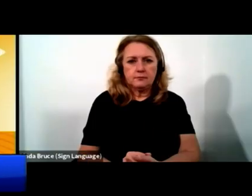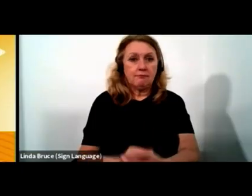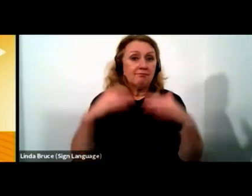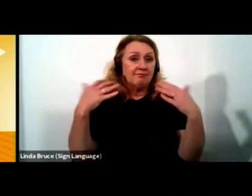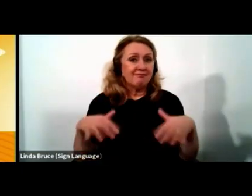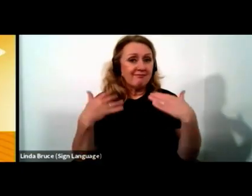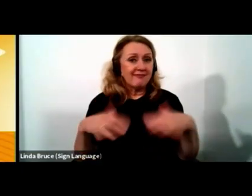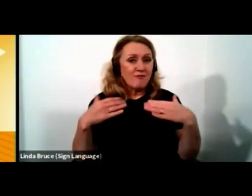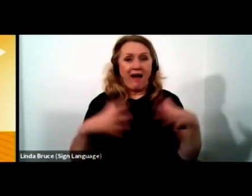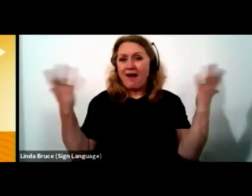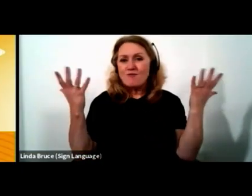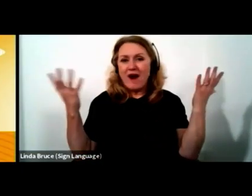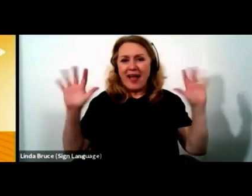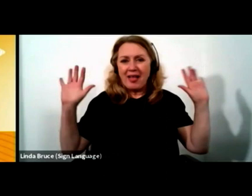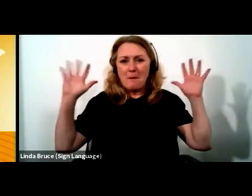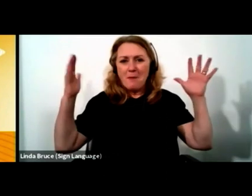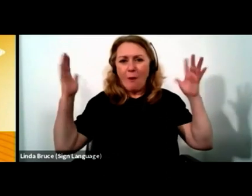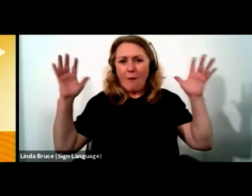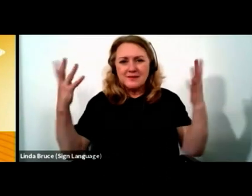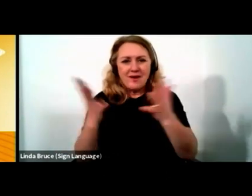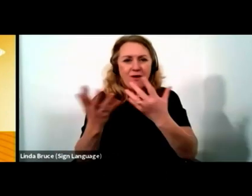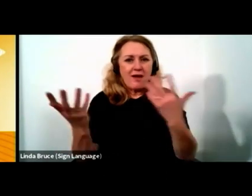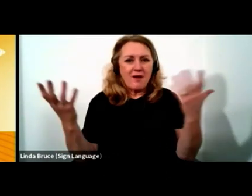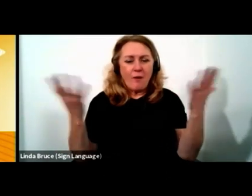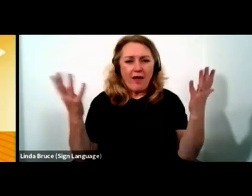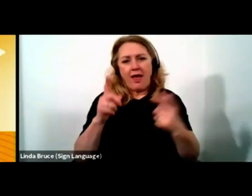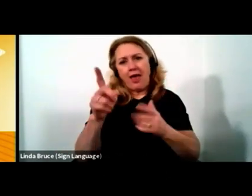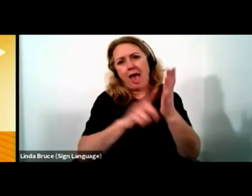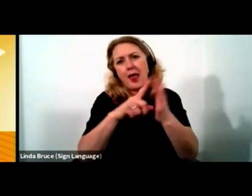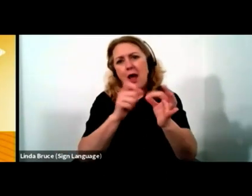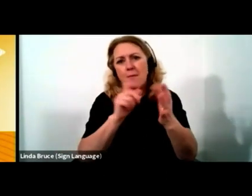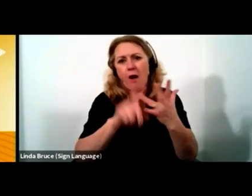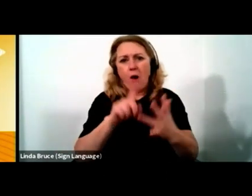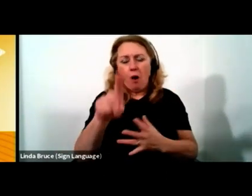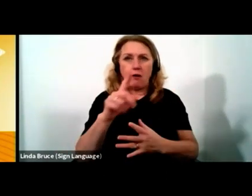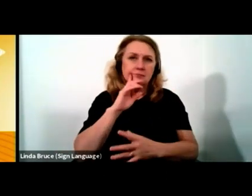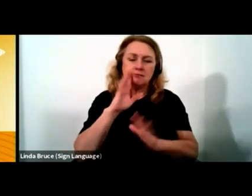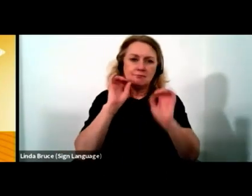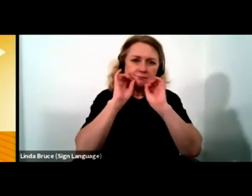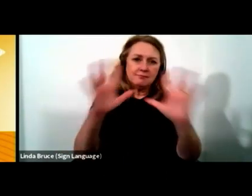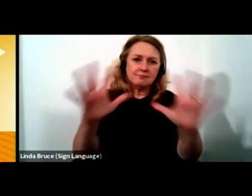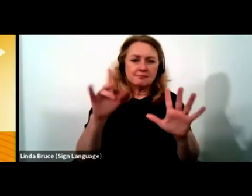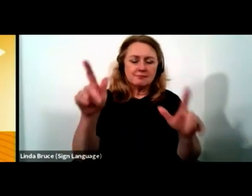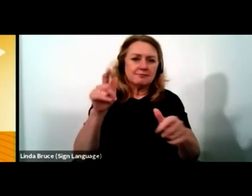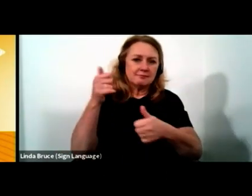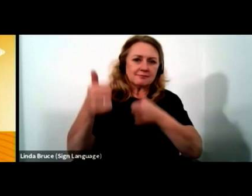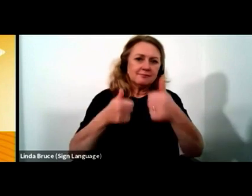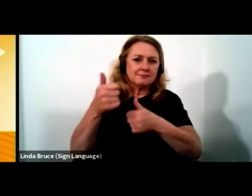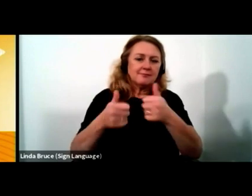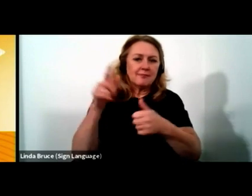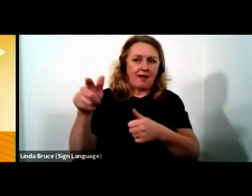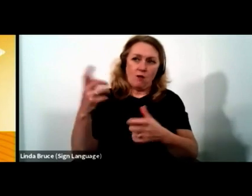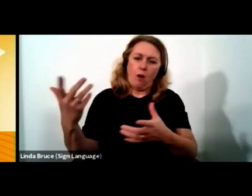Wow. Where is the applause? I'm looking for the applause. Lebo, you are a true patriot